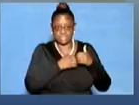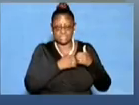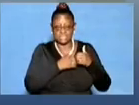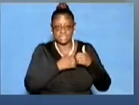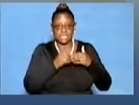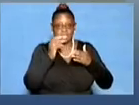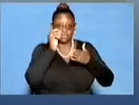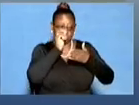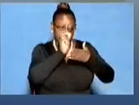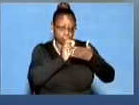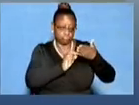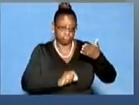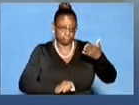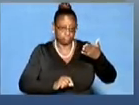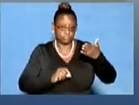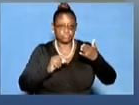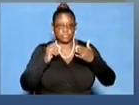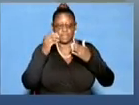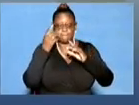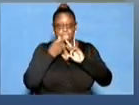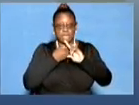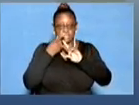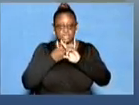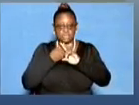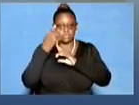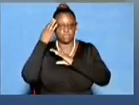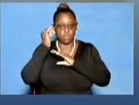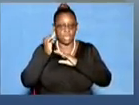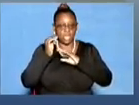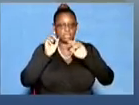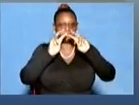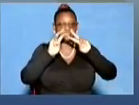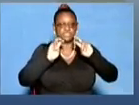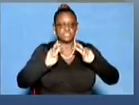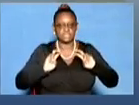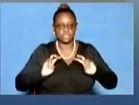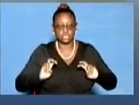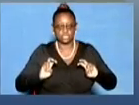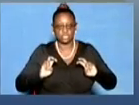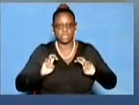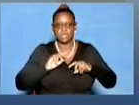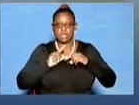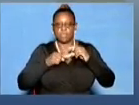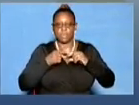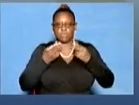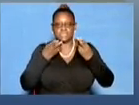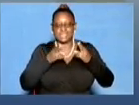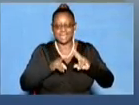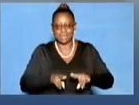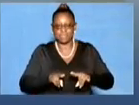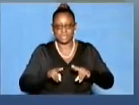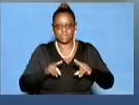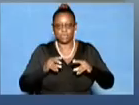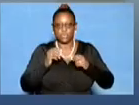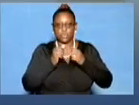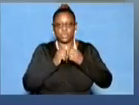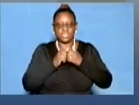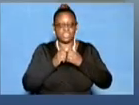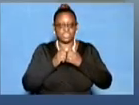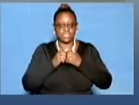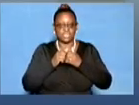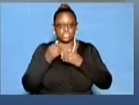those documented in previous months have led to increased public concern over the reliability and quality of electronic